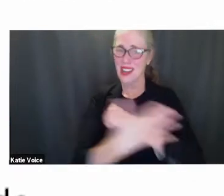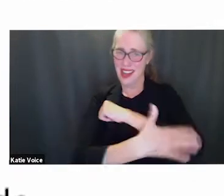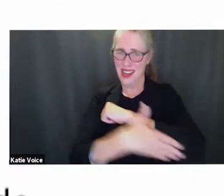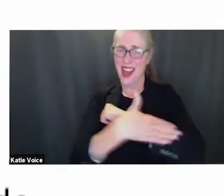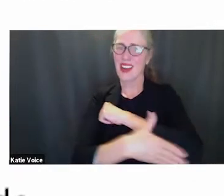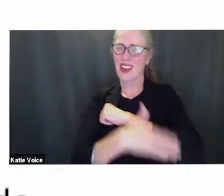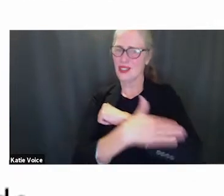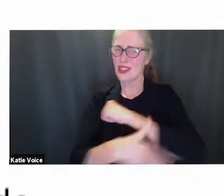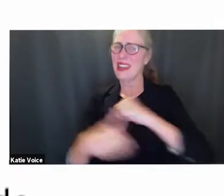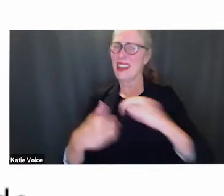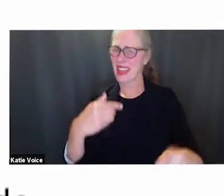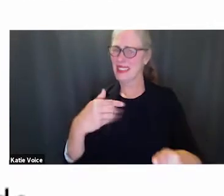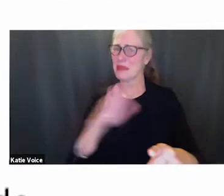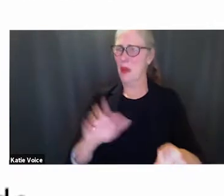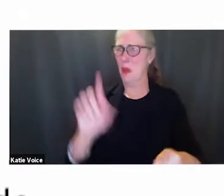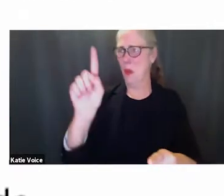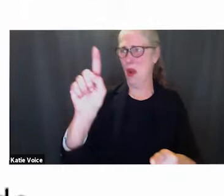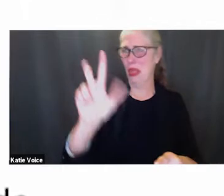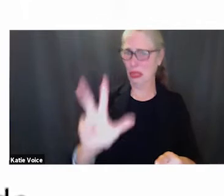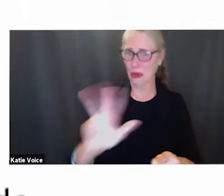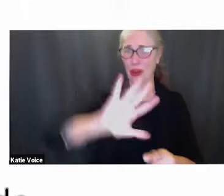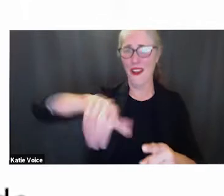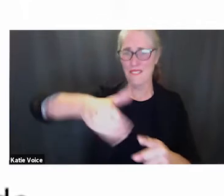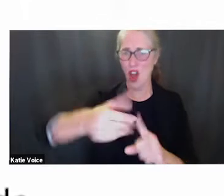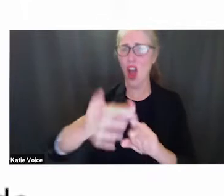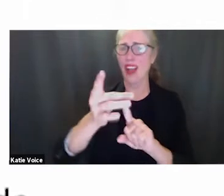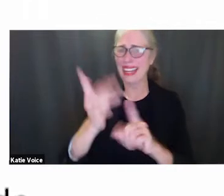of the cases. And finally,